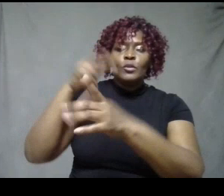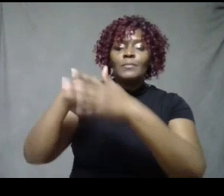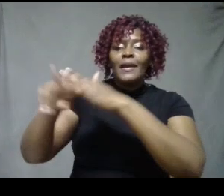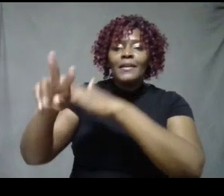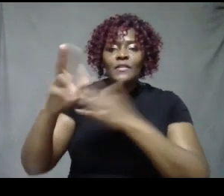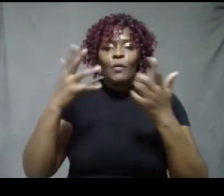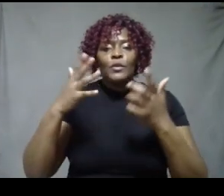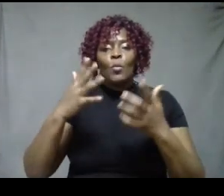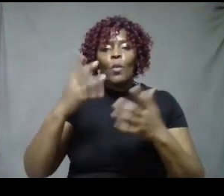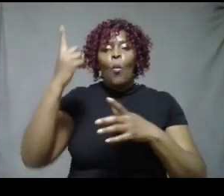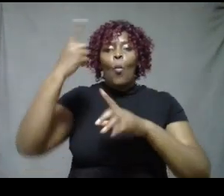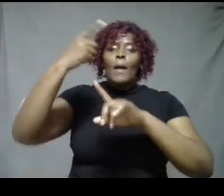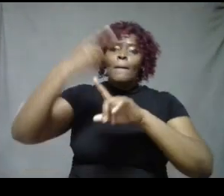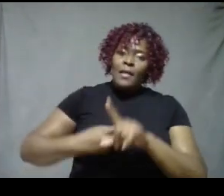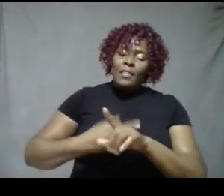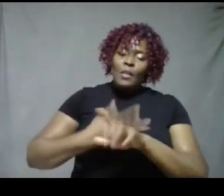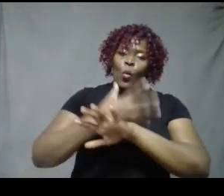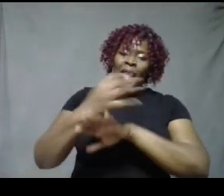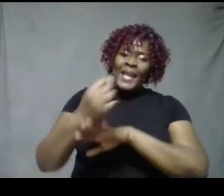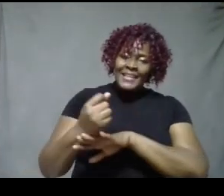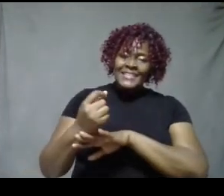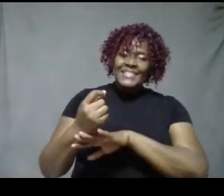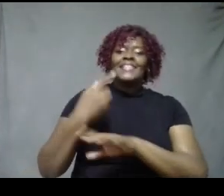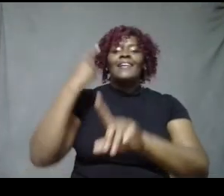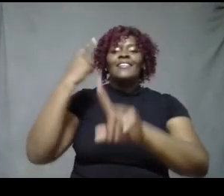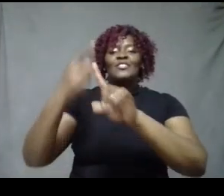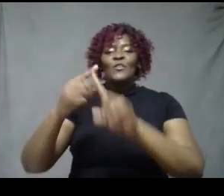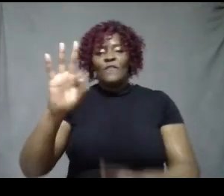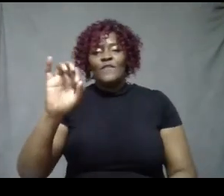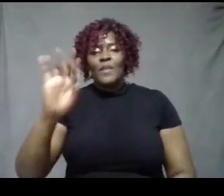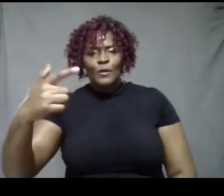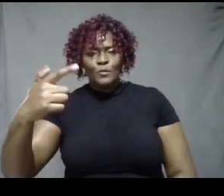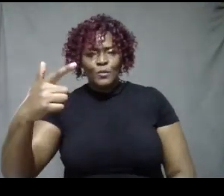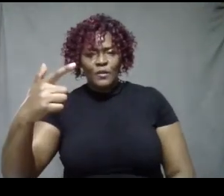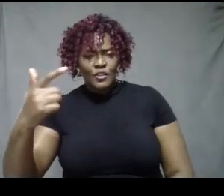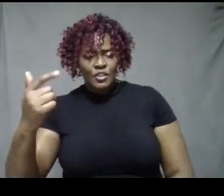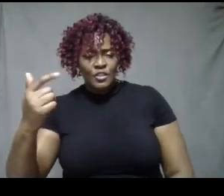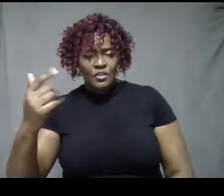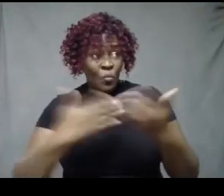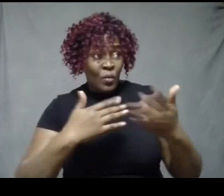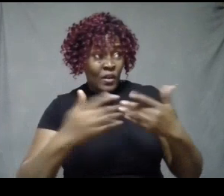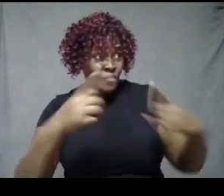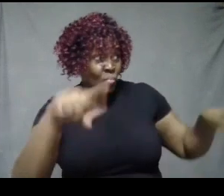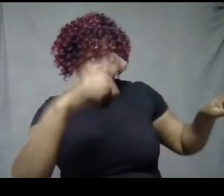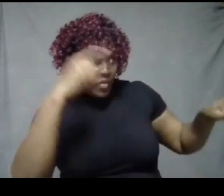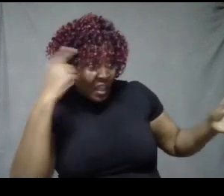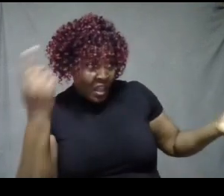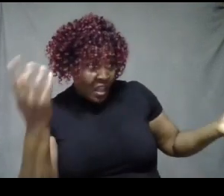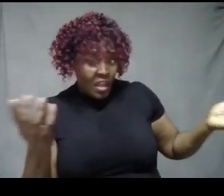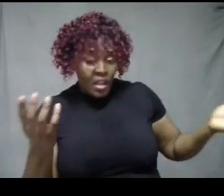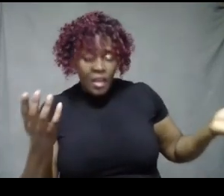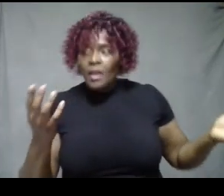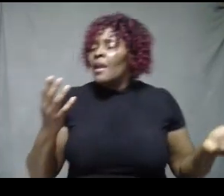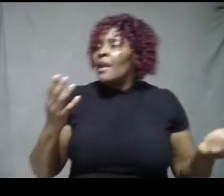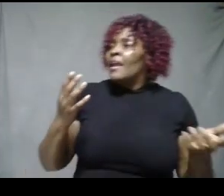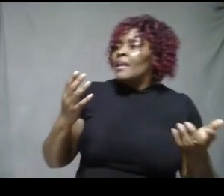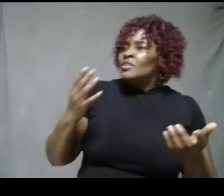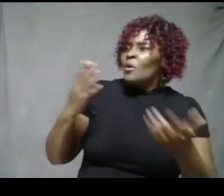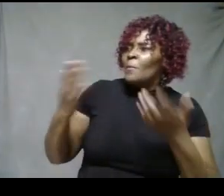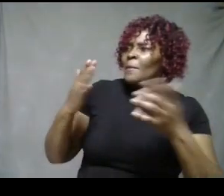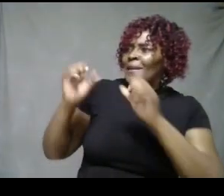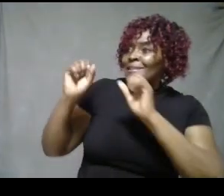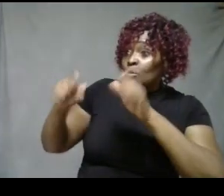before, you know, February 21st until we meet again. Whatever y'all think is. Can we have the possibility to move that up? I mean, can